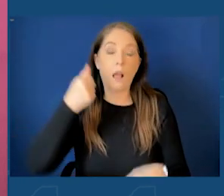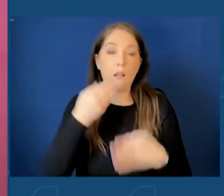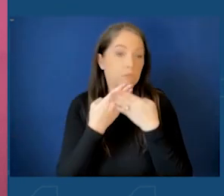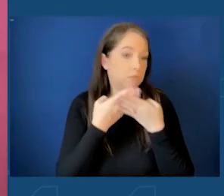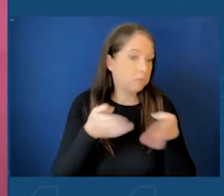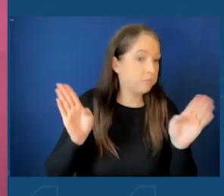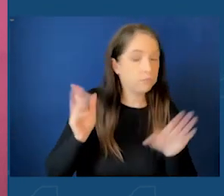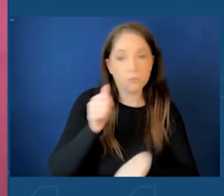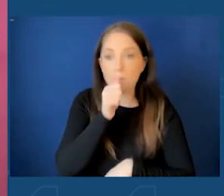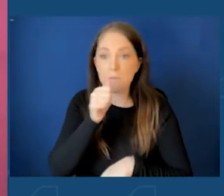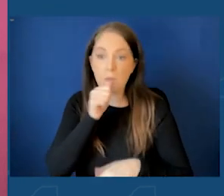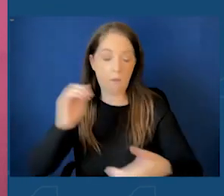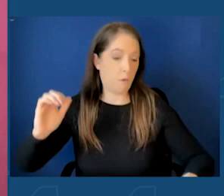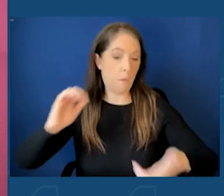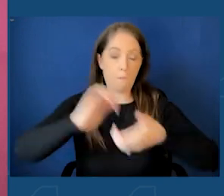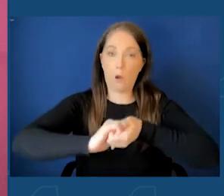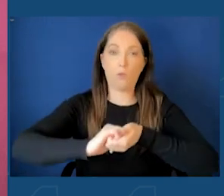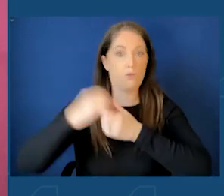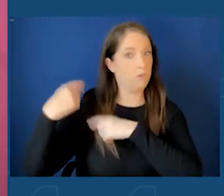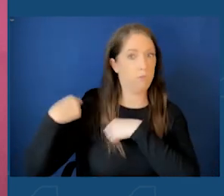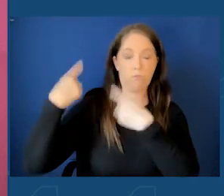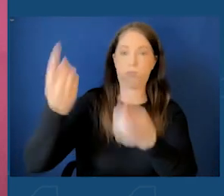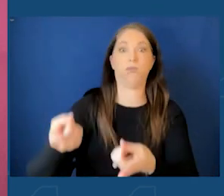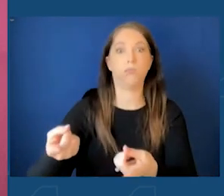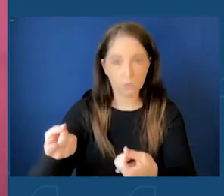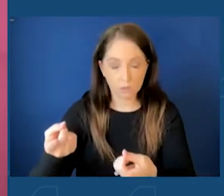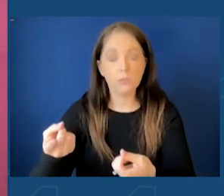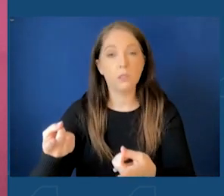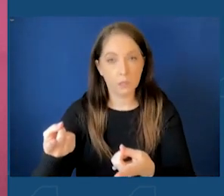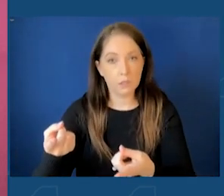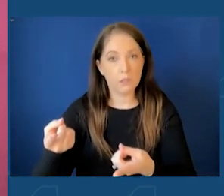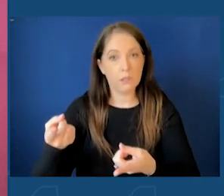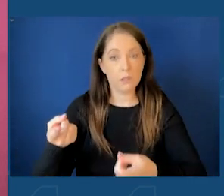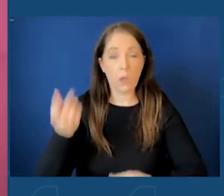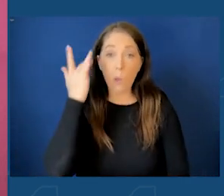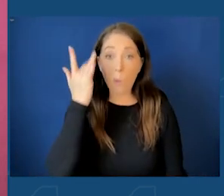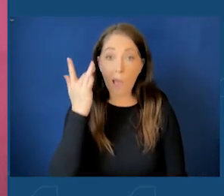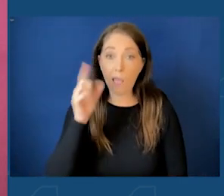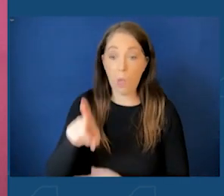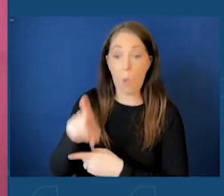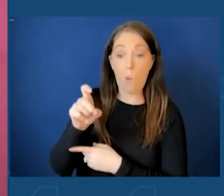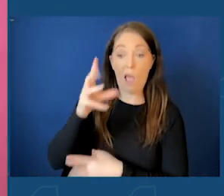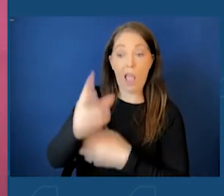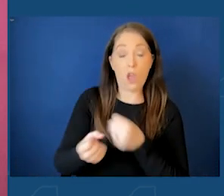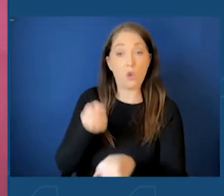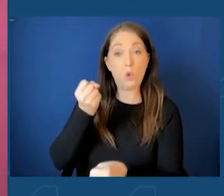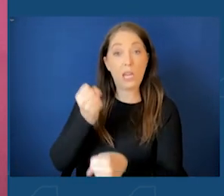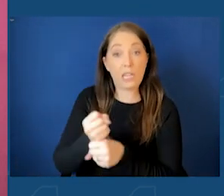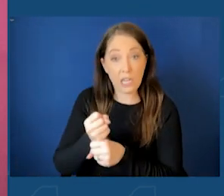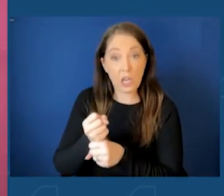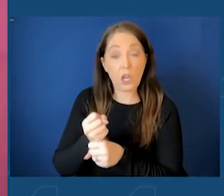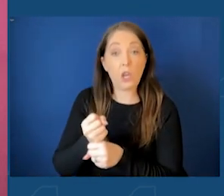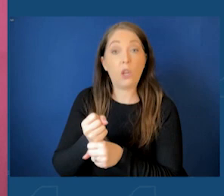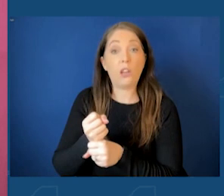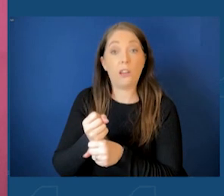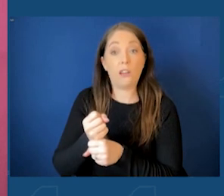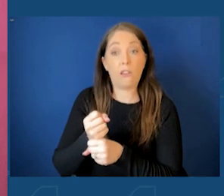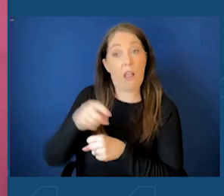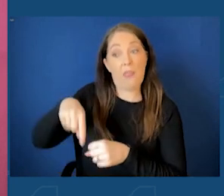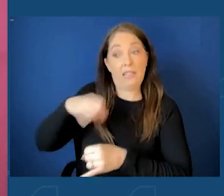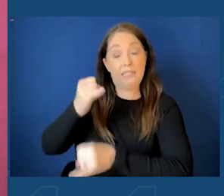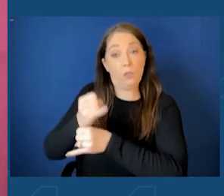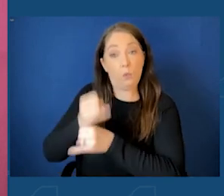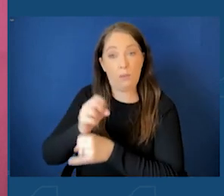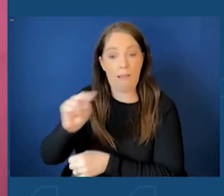the history of the country, because it brings together a 100-year-old esteemed great institution like the National Urban